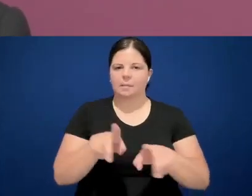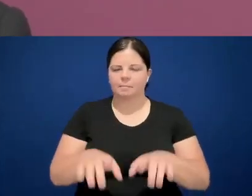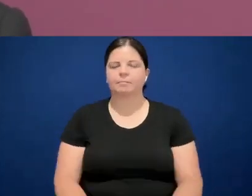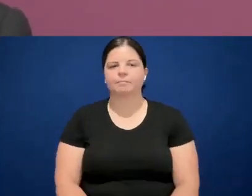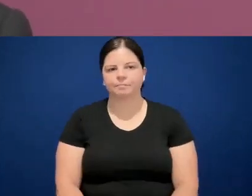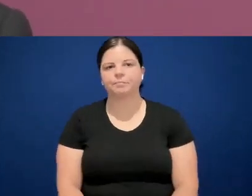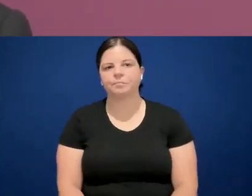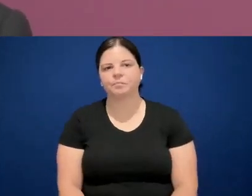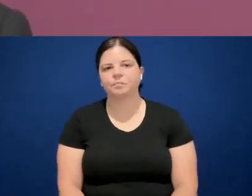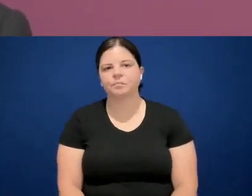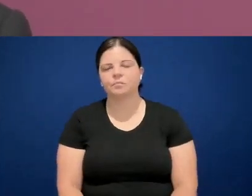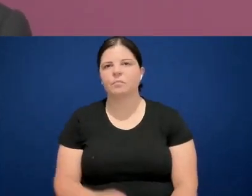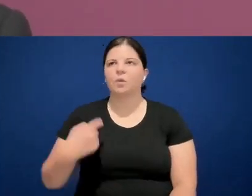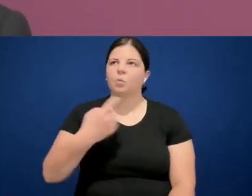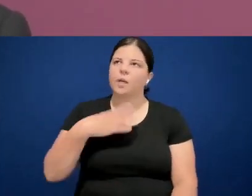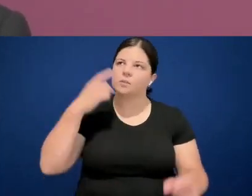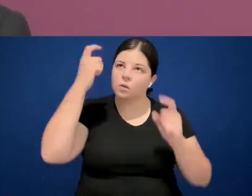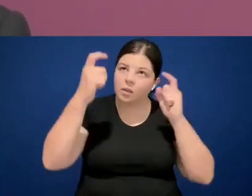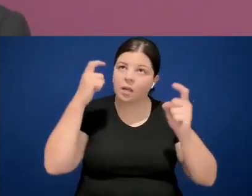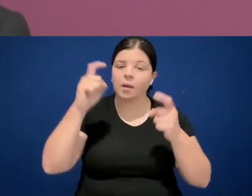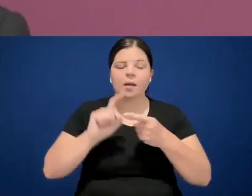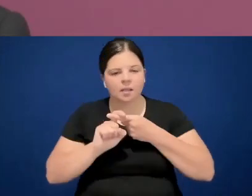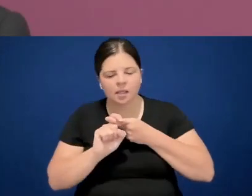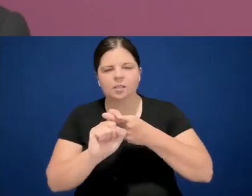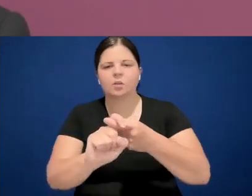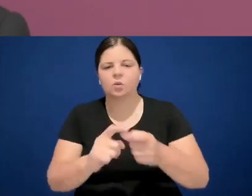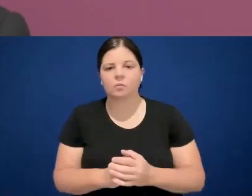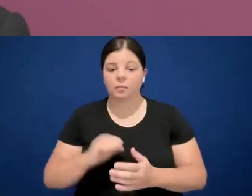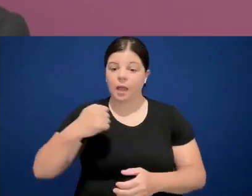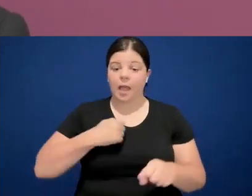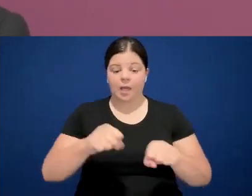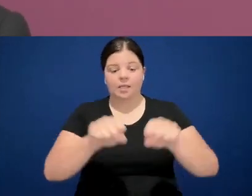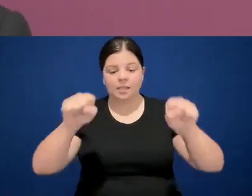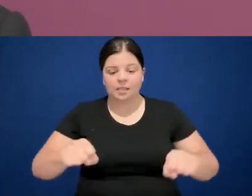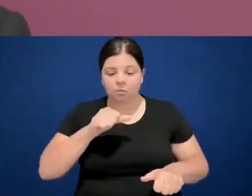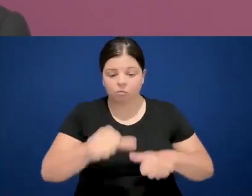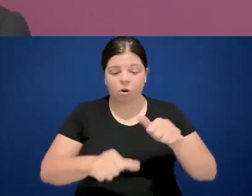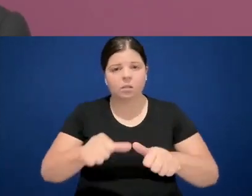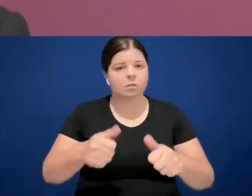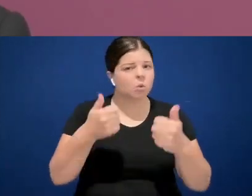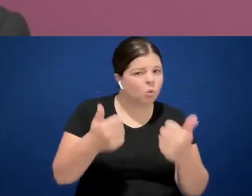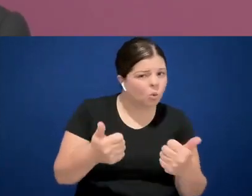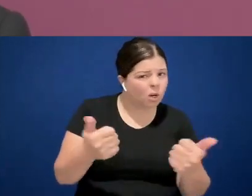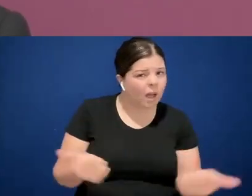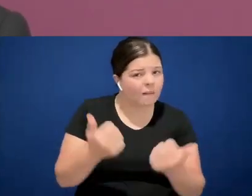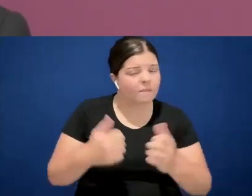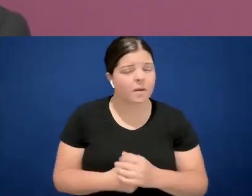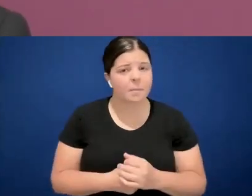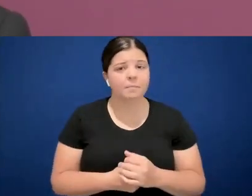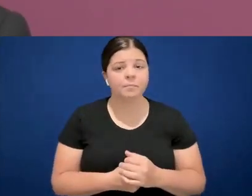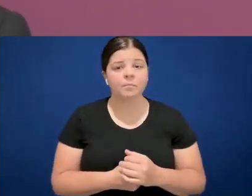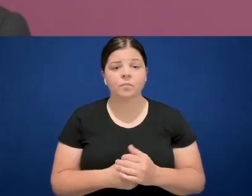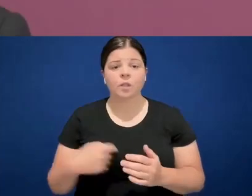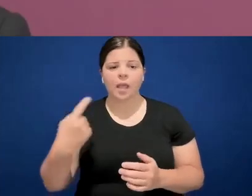we need to think about and continually need to think about is how good our systems and processes are, how good our detection